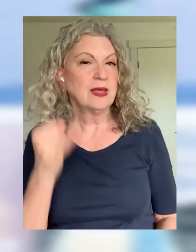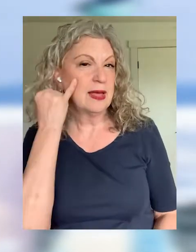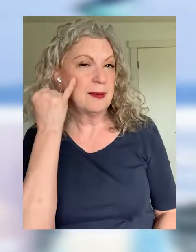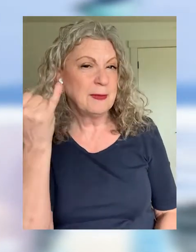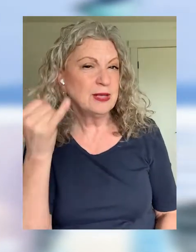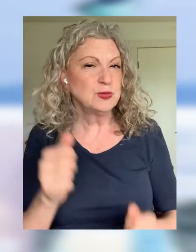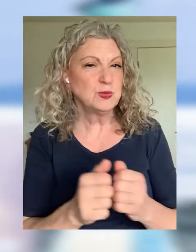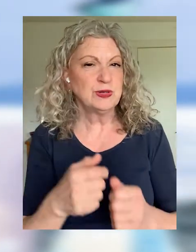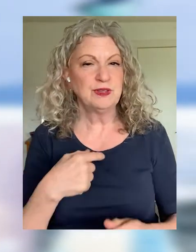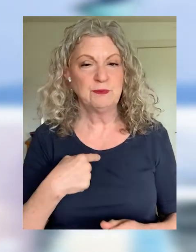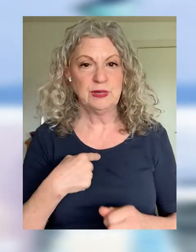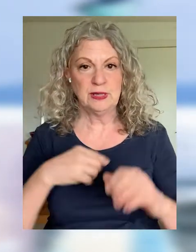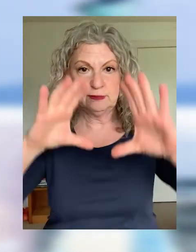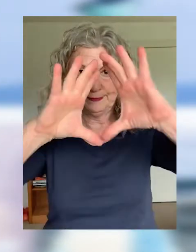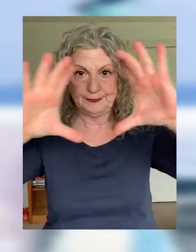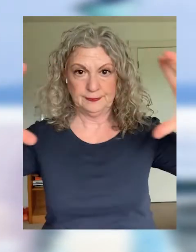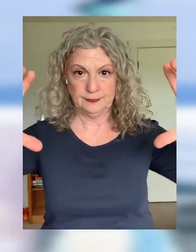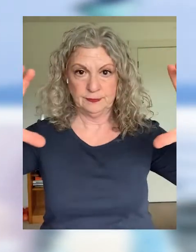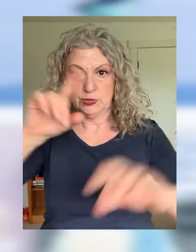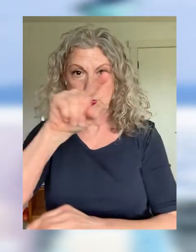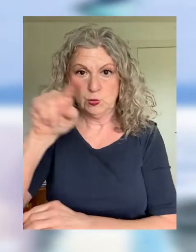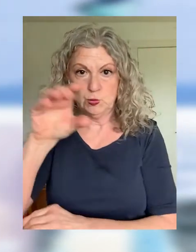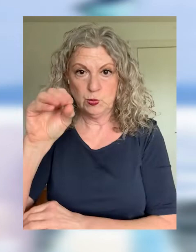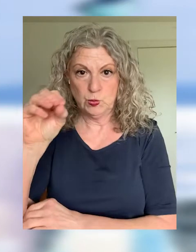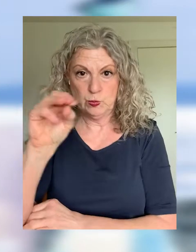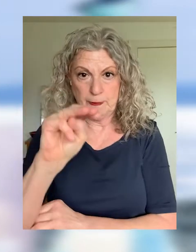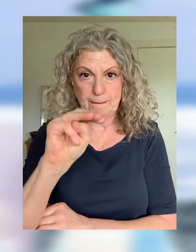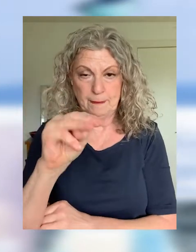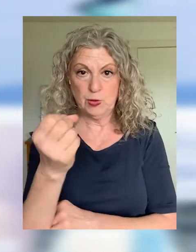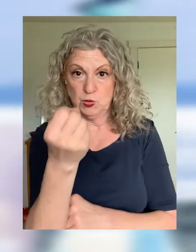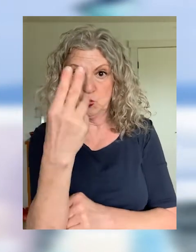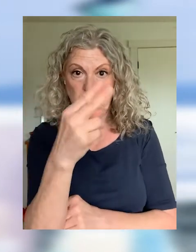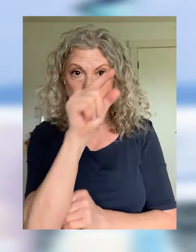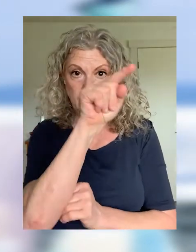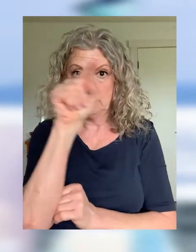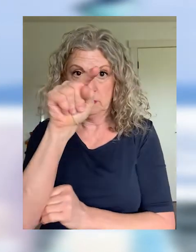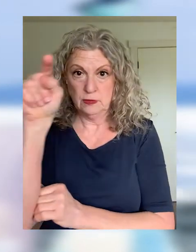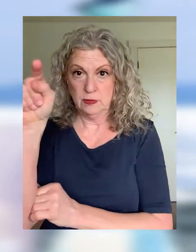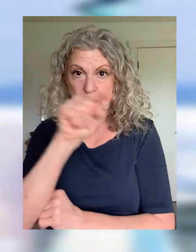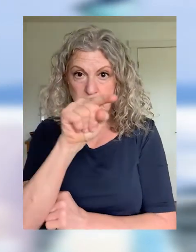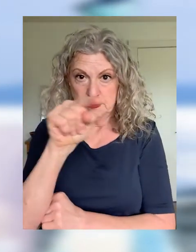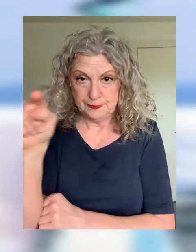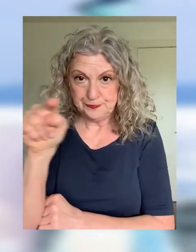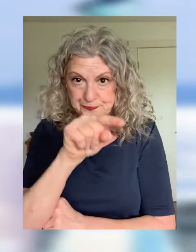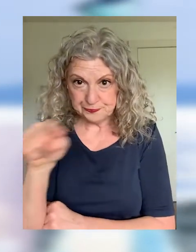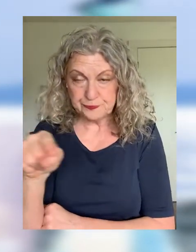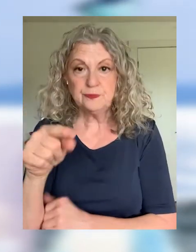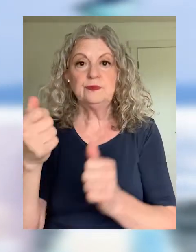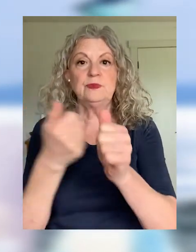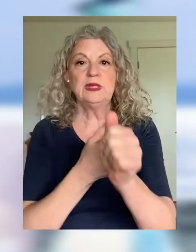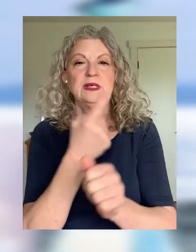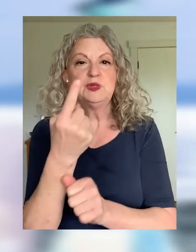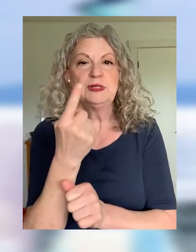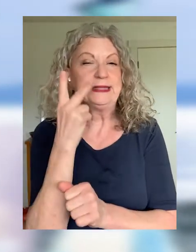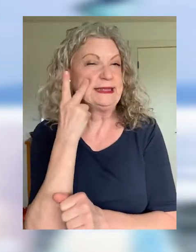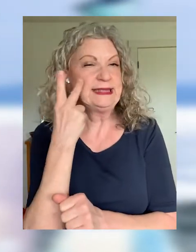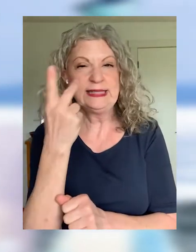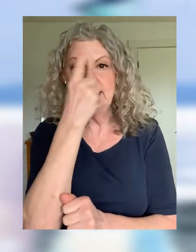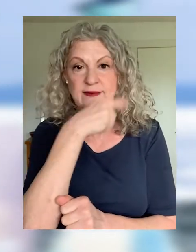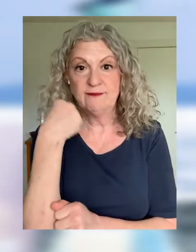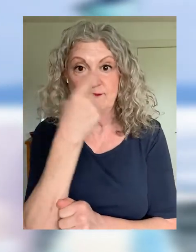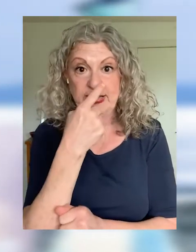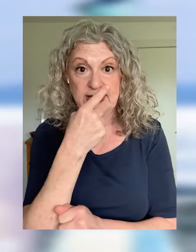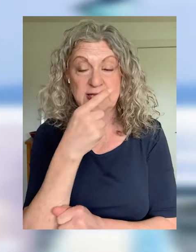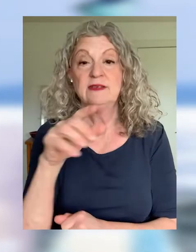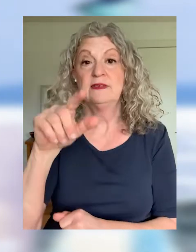Imagine with me a Zoom screen divided into 12 boxes. And in each box, imagine the face